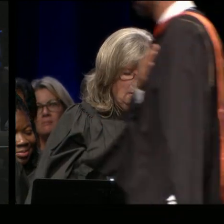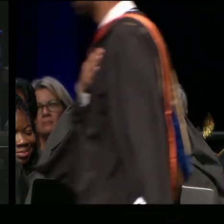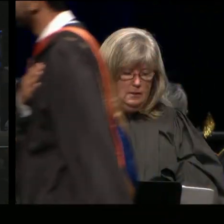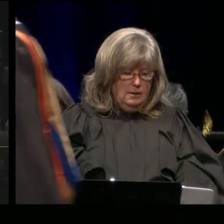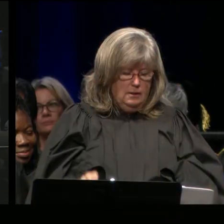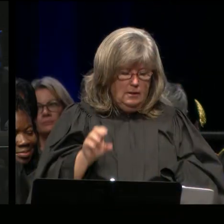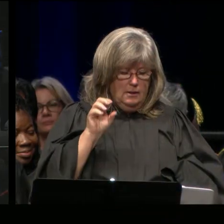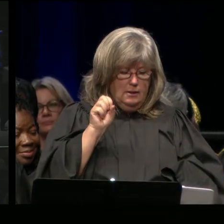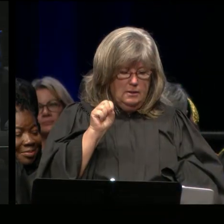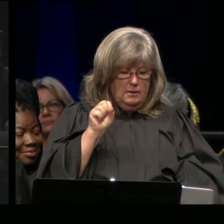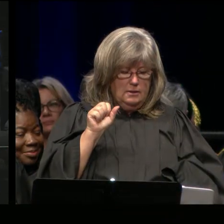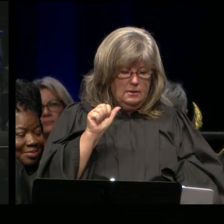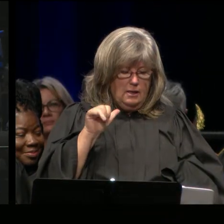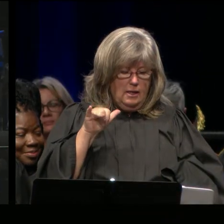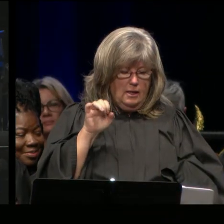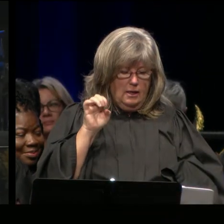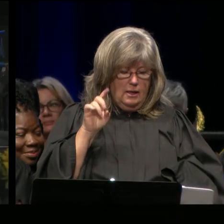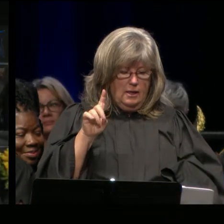Sayyid Nahyan.